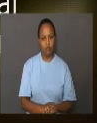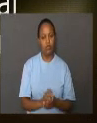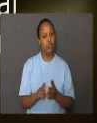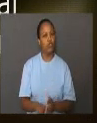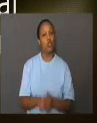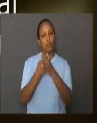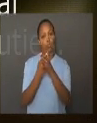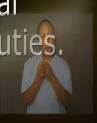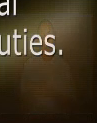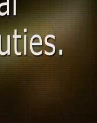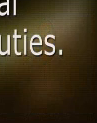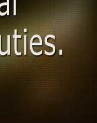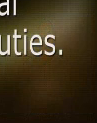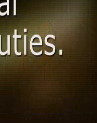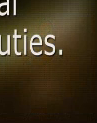Begin.